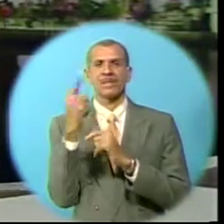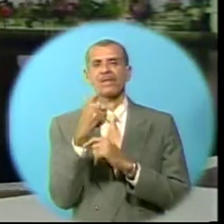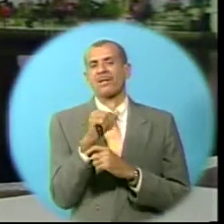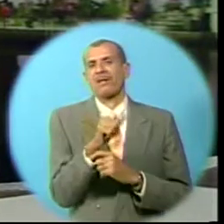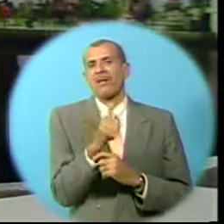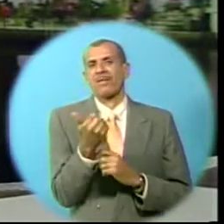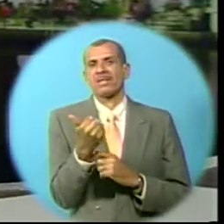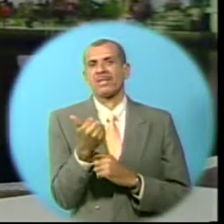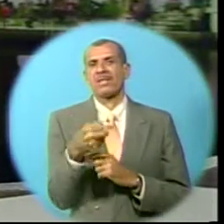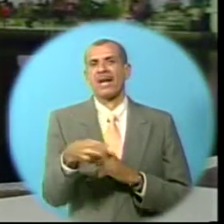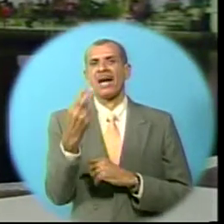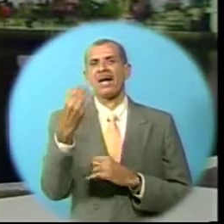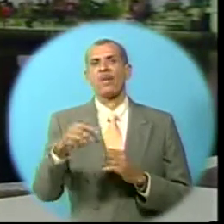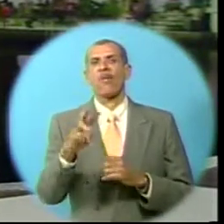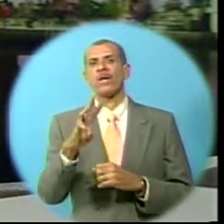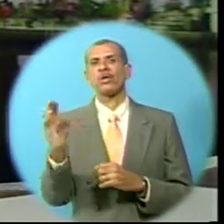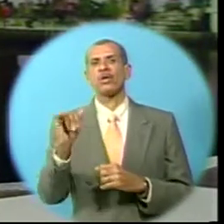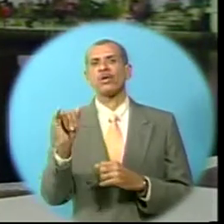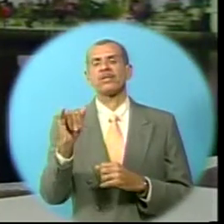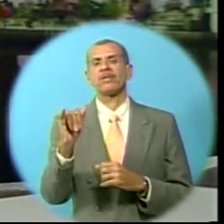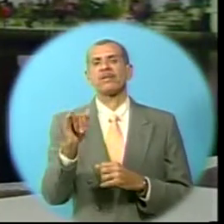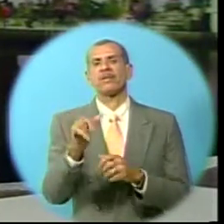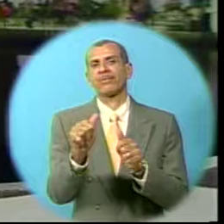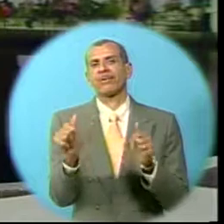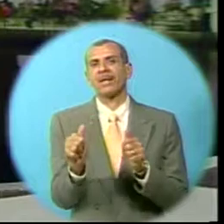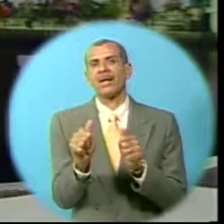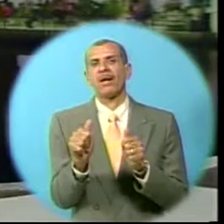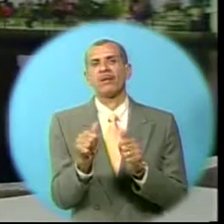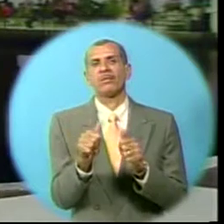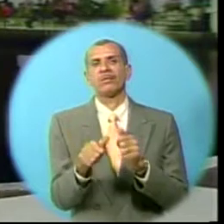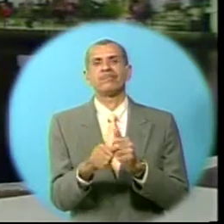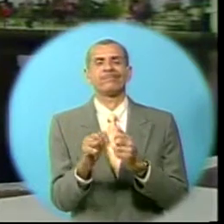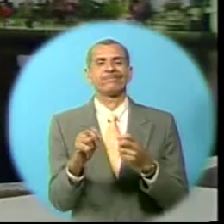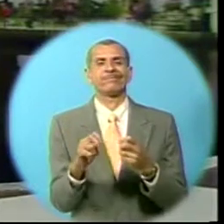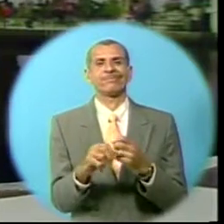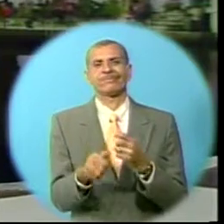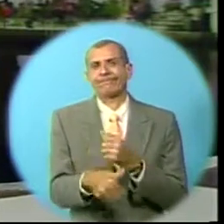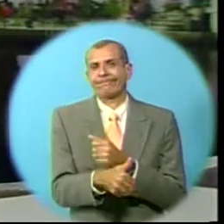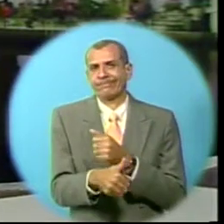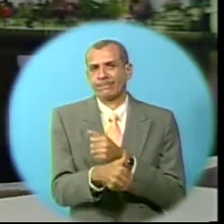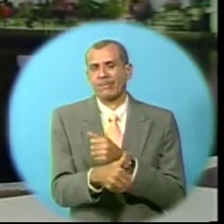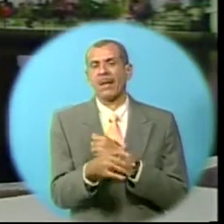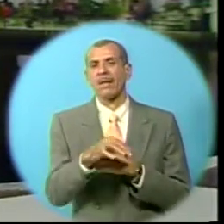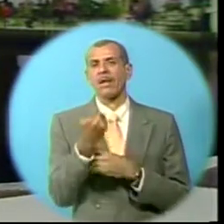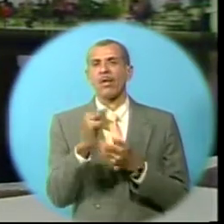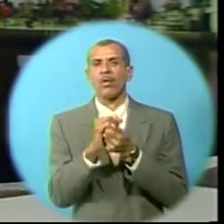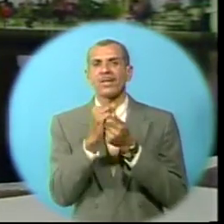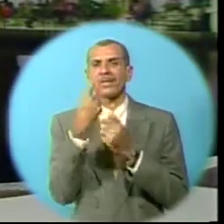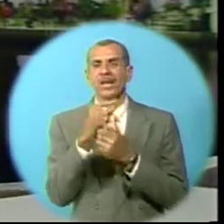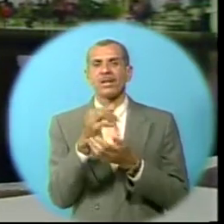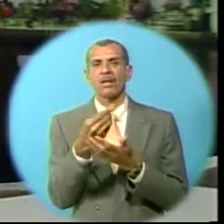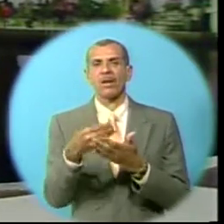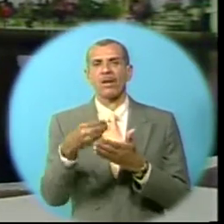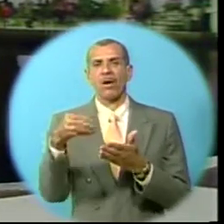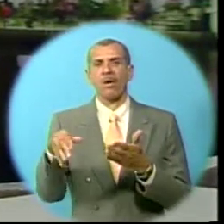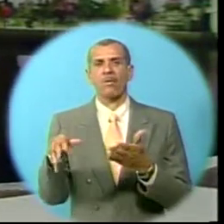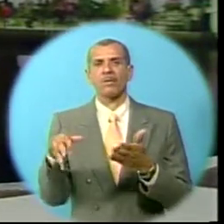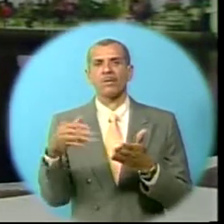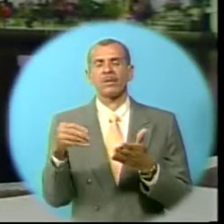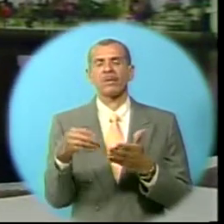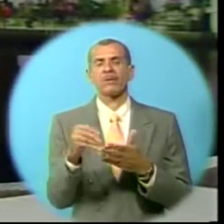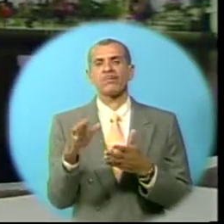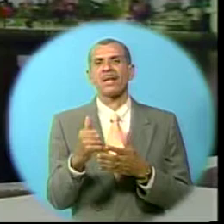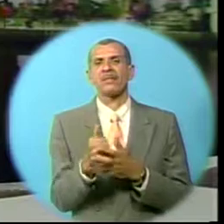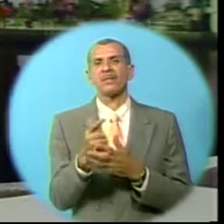the busy high-end West Coast tourism belt were severely compromised. Another owner said the overall cost of the outage extended